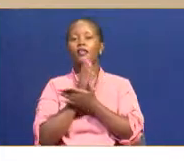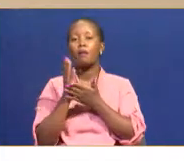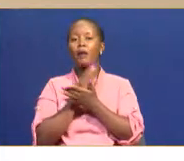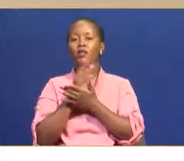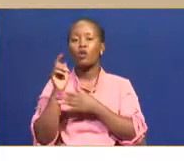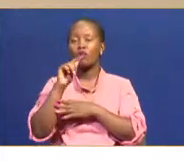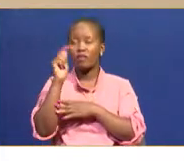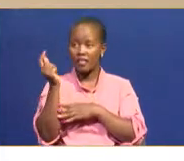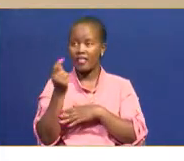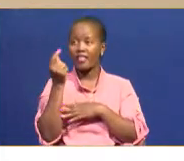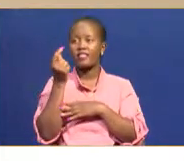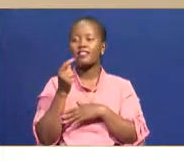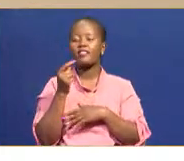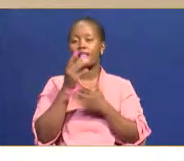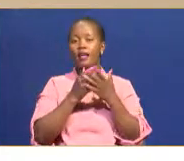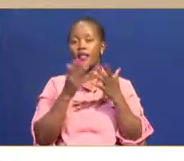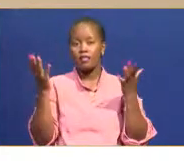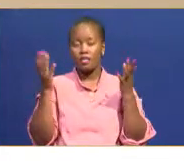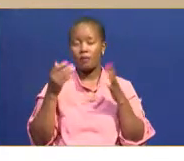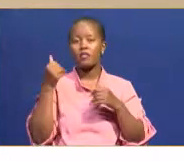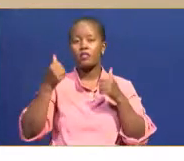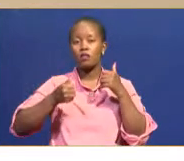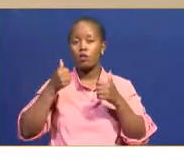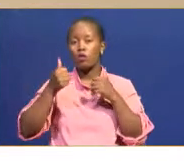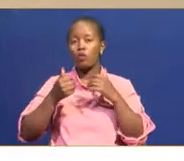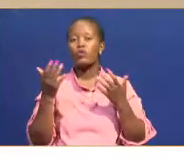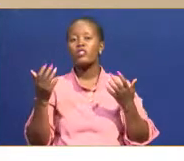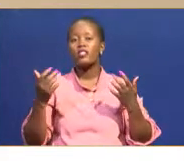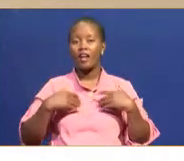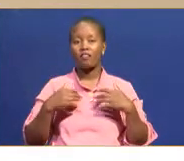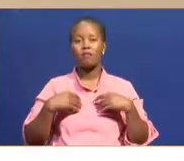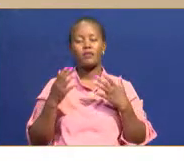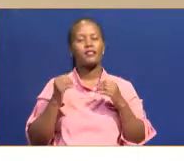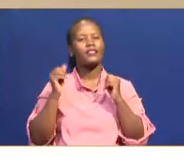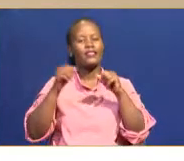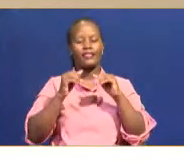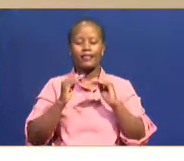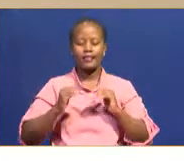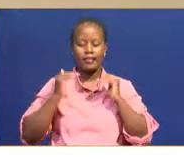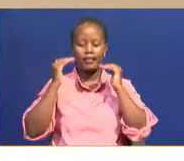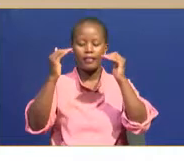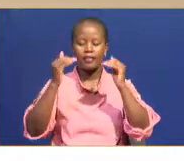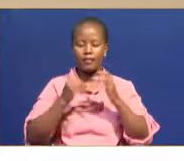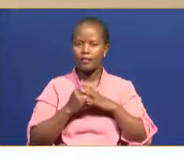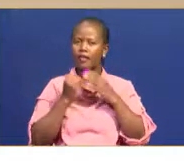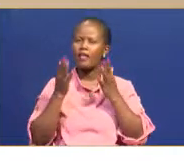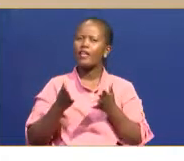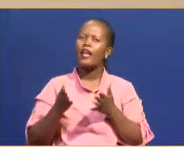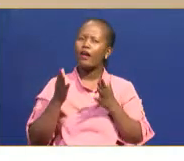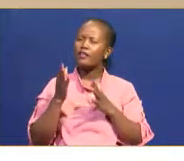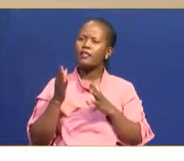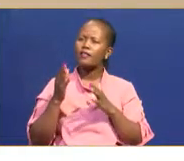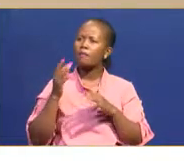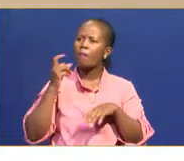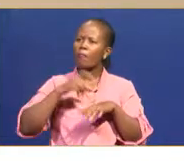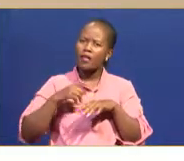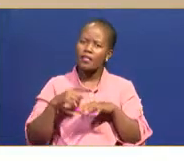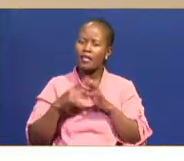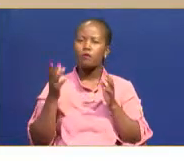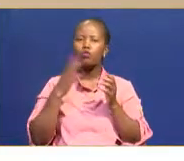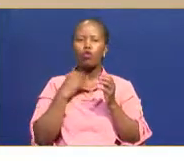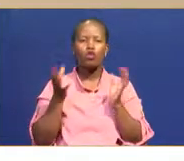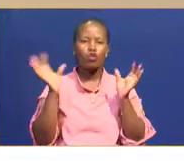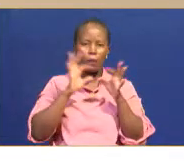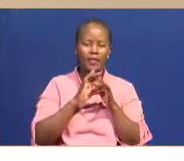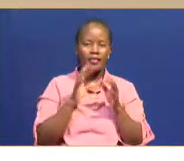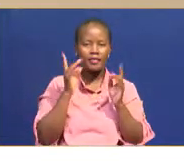high up there. It's something that is really in the nascent stage. So the question is, do you really want now to abandon that particular